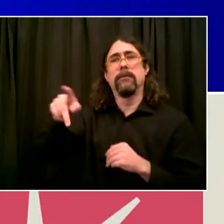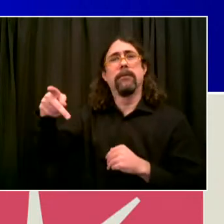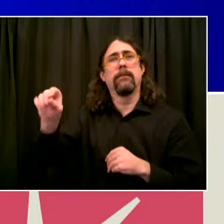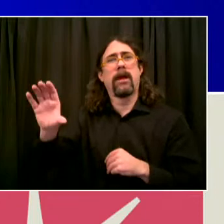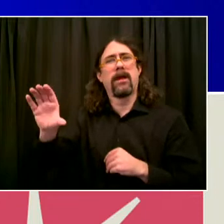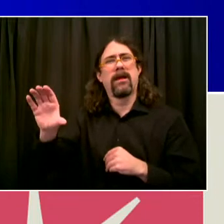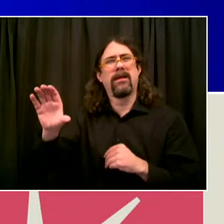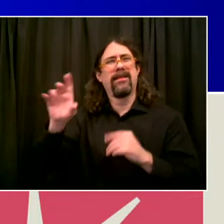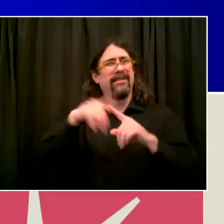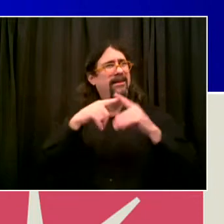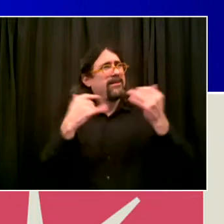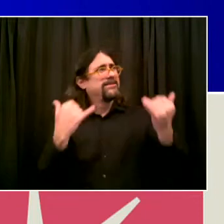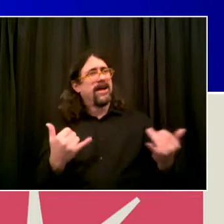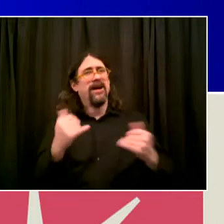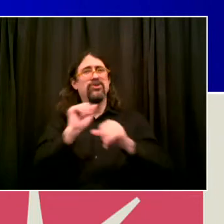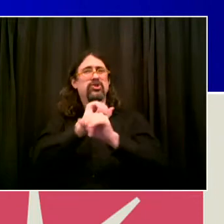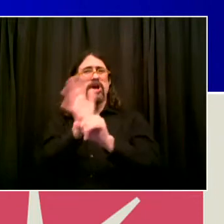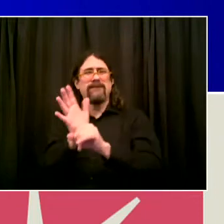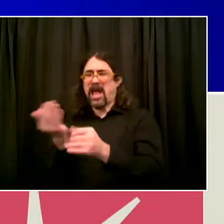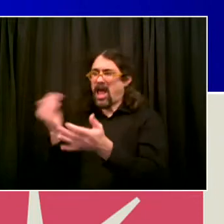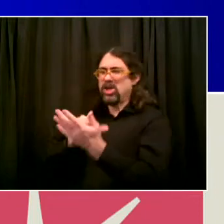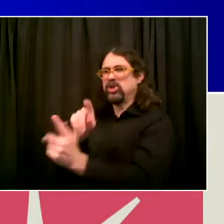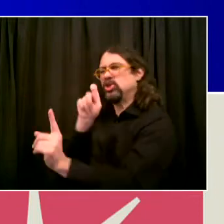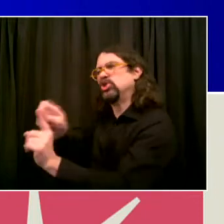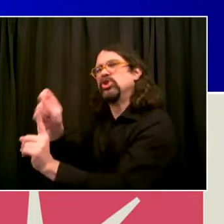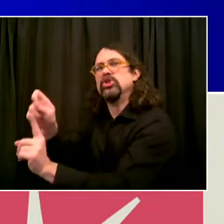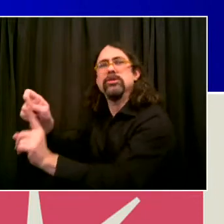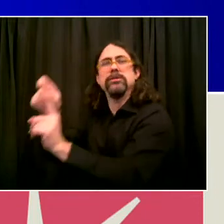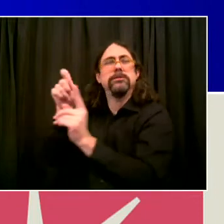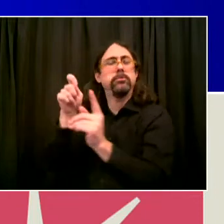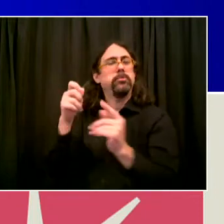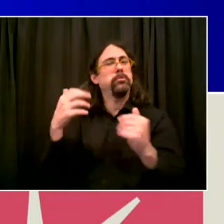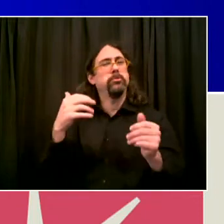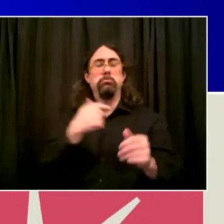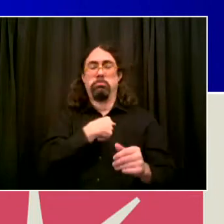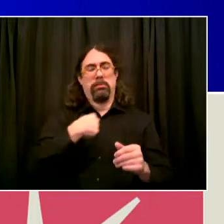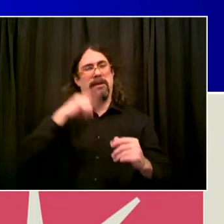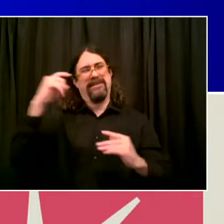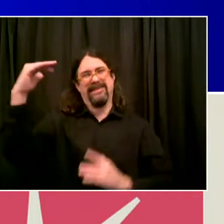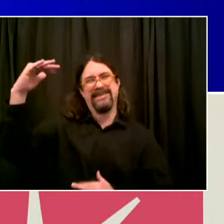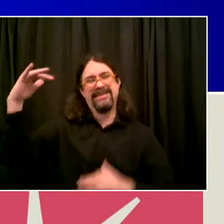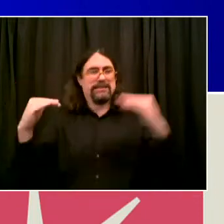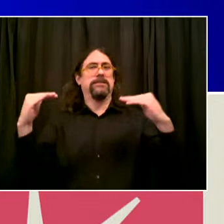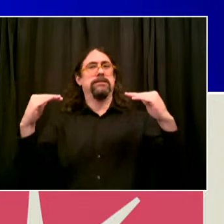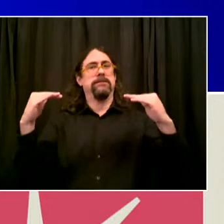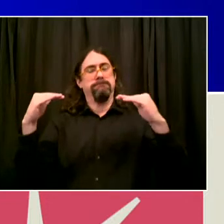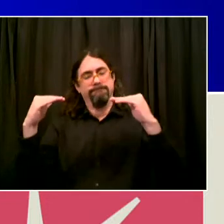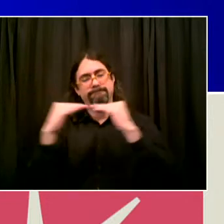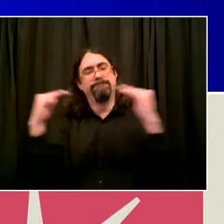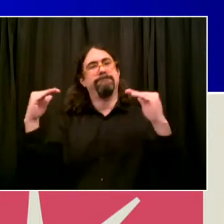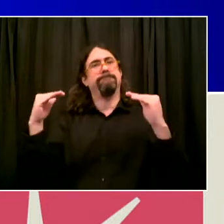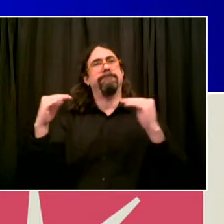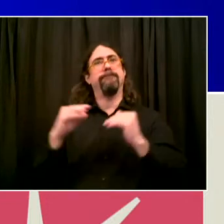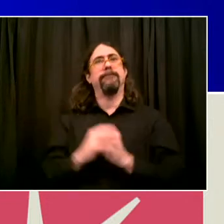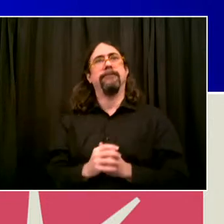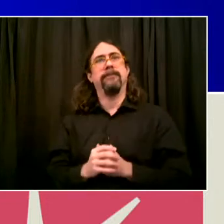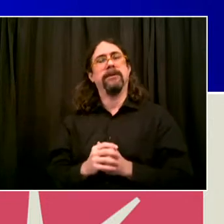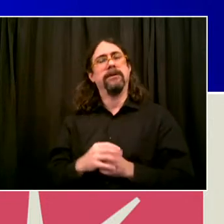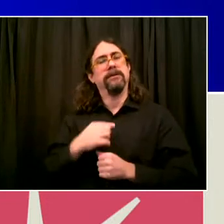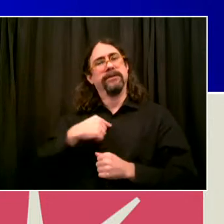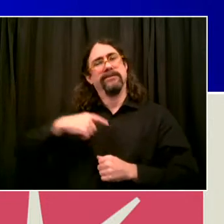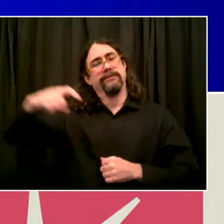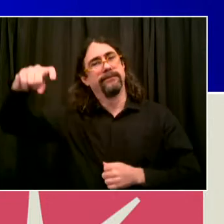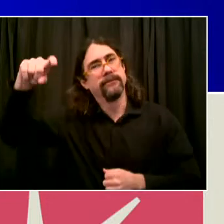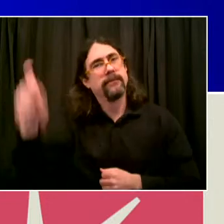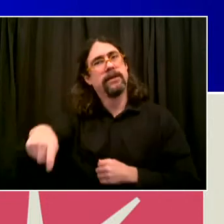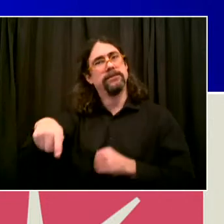must work in a spirit of equity. We want to see every neighborhood vaccinated. In a perfect world, every neighborhood's being vaccinated at the same